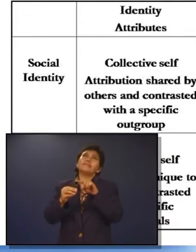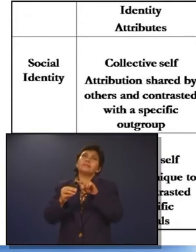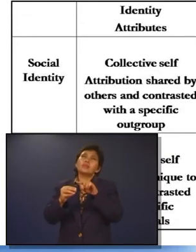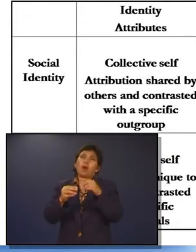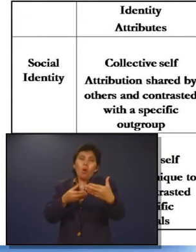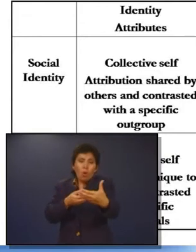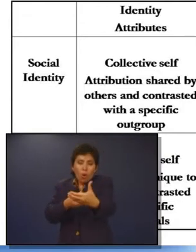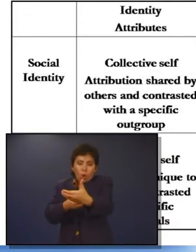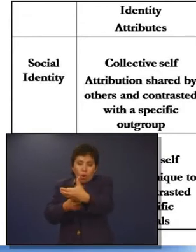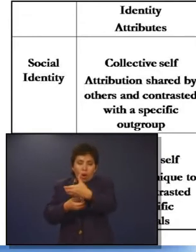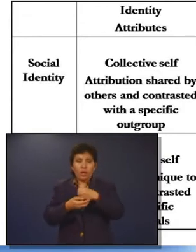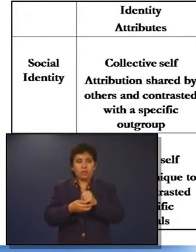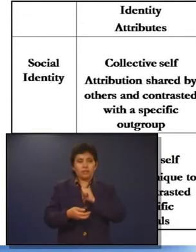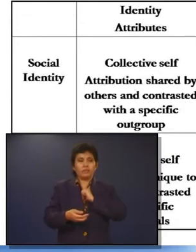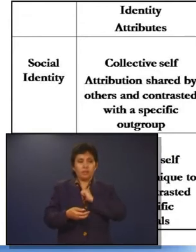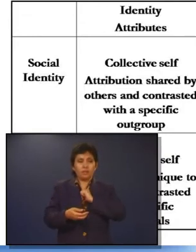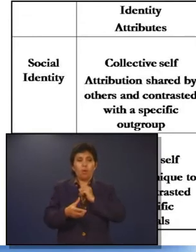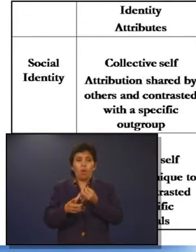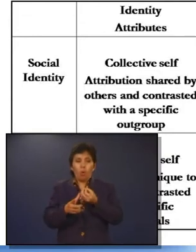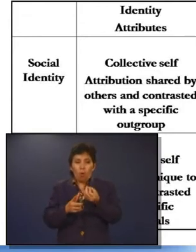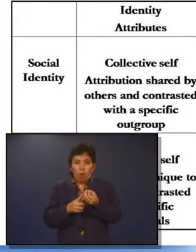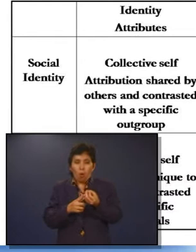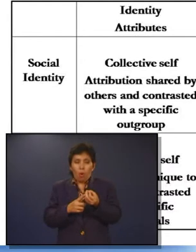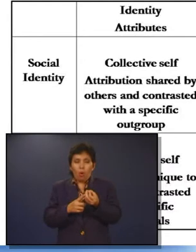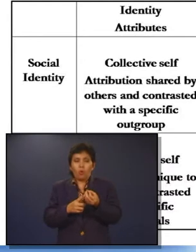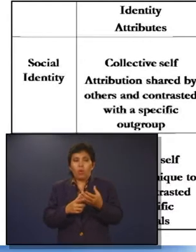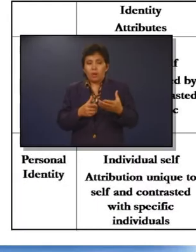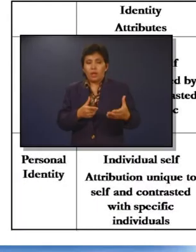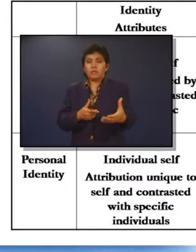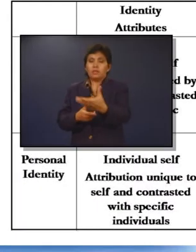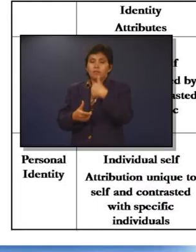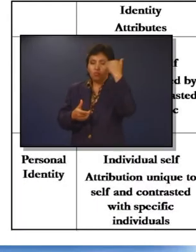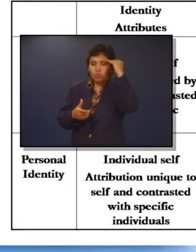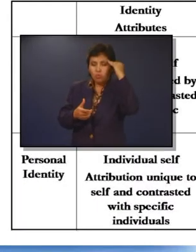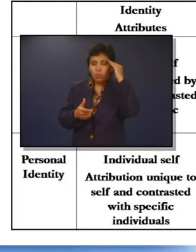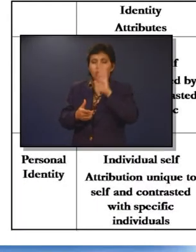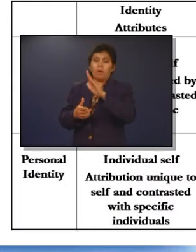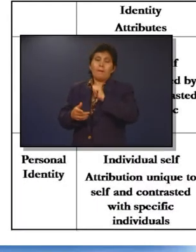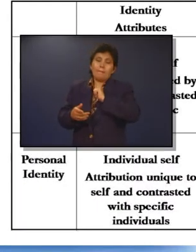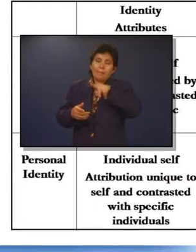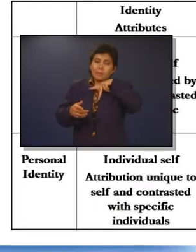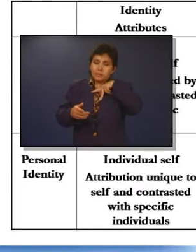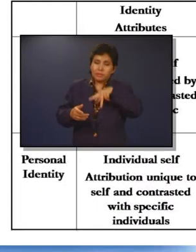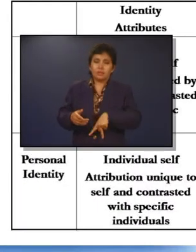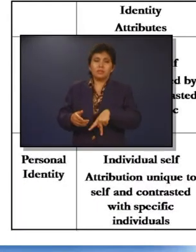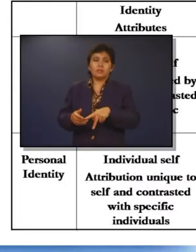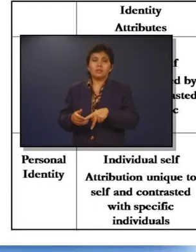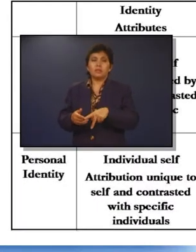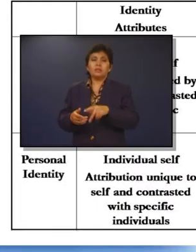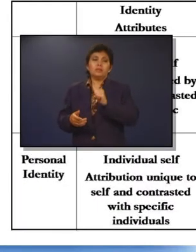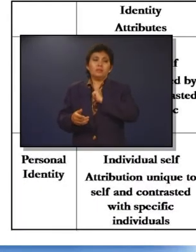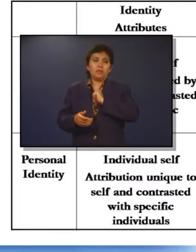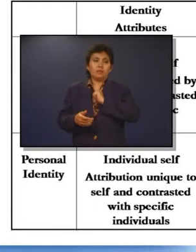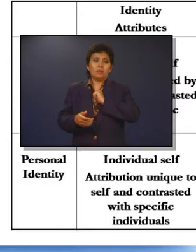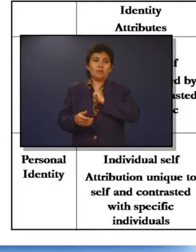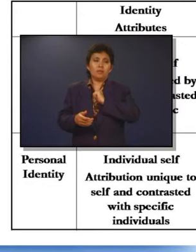on the collective self or the collective relational self. Personal identity, we look a